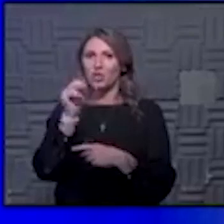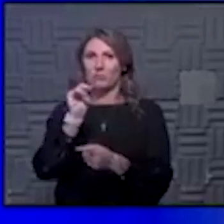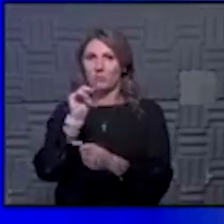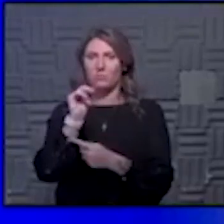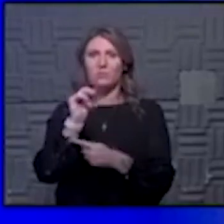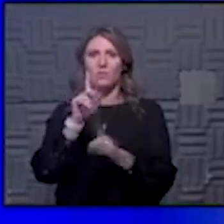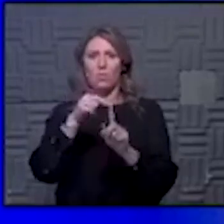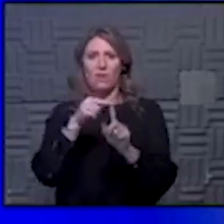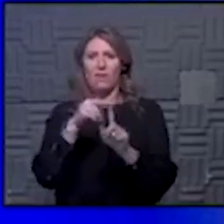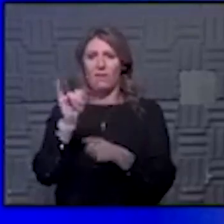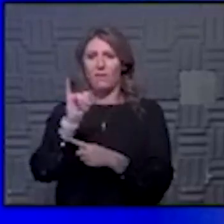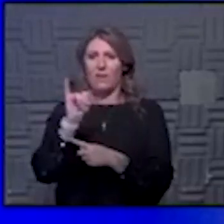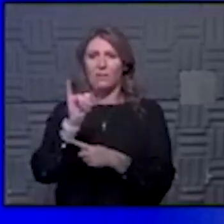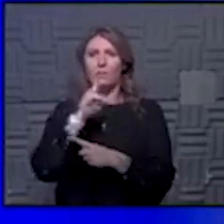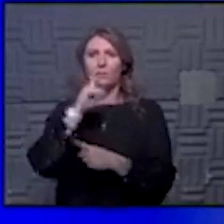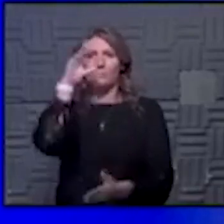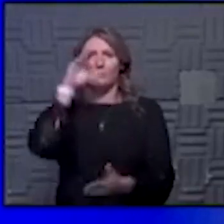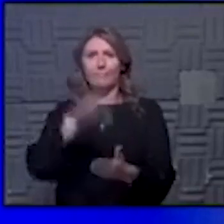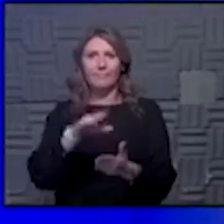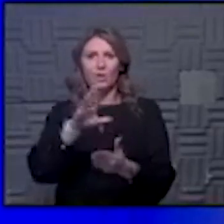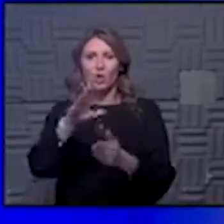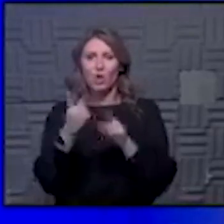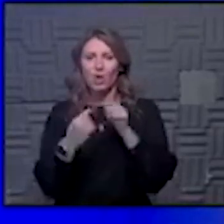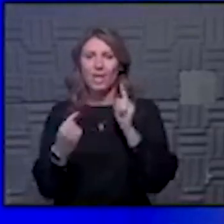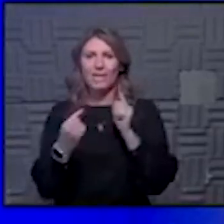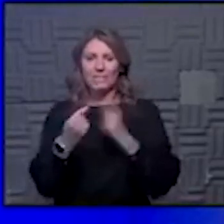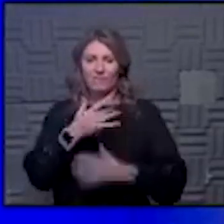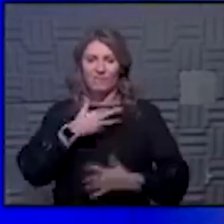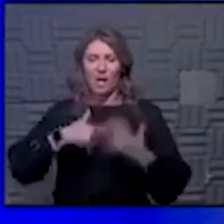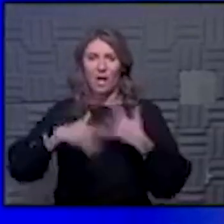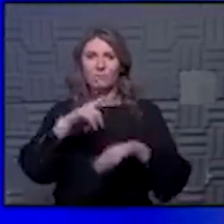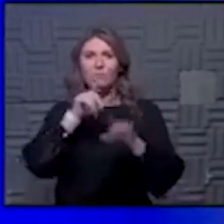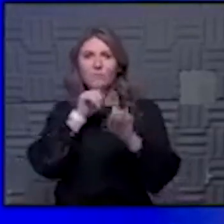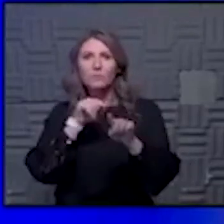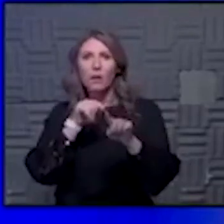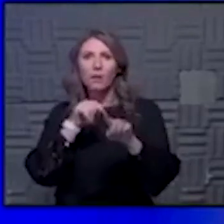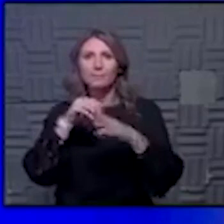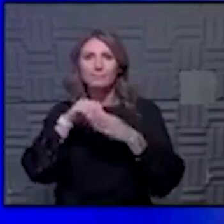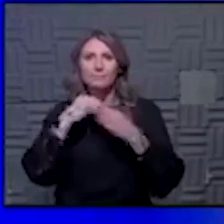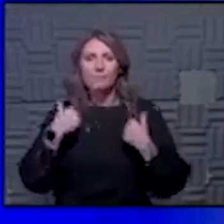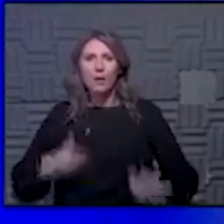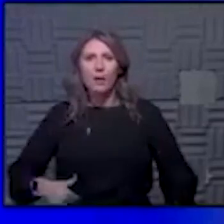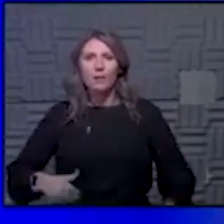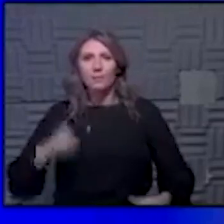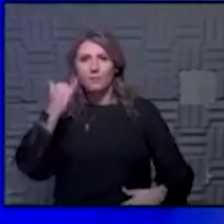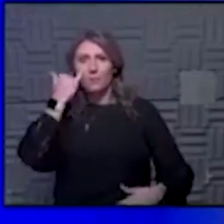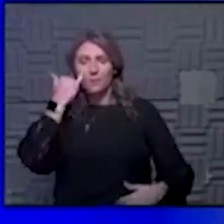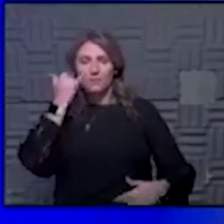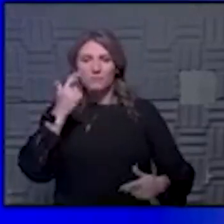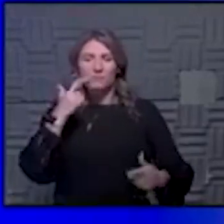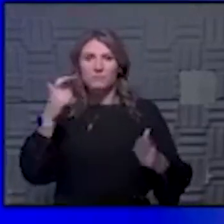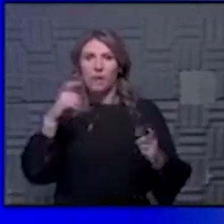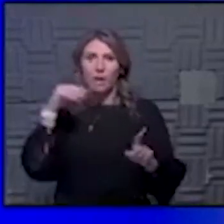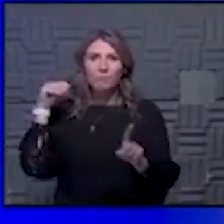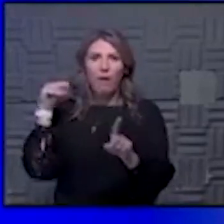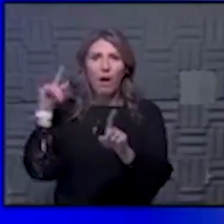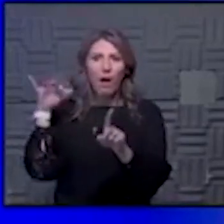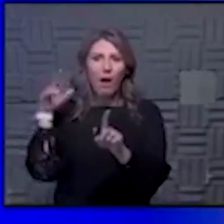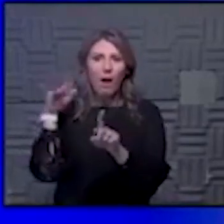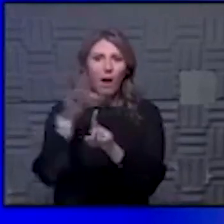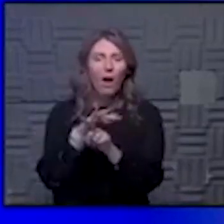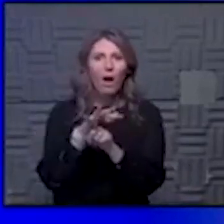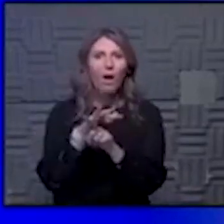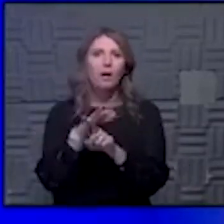it will decrease your antiviral response of your immune system. So if you get a large dose of virus, and I mean we're talking